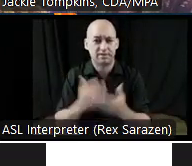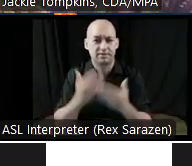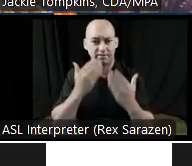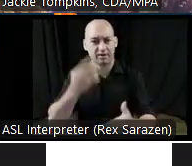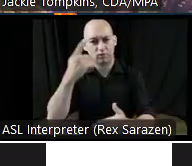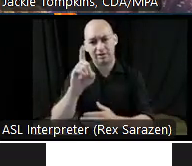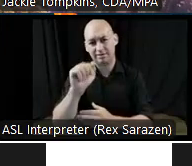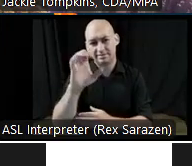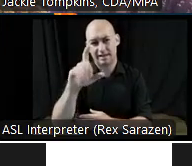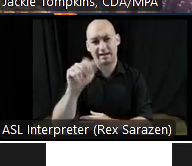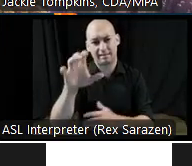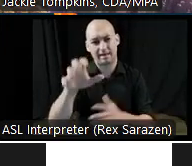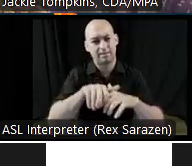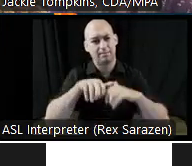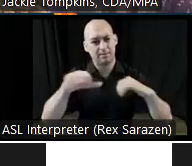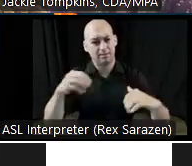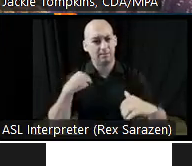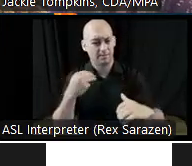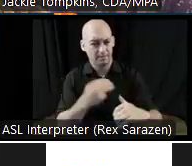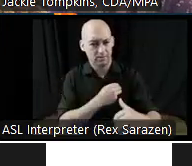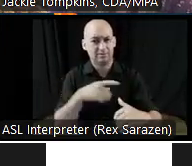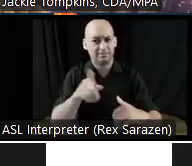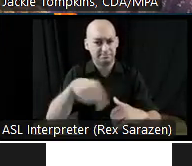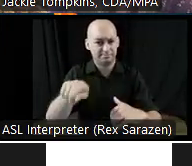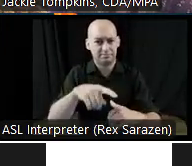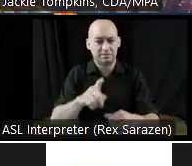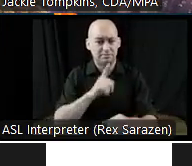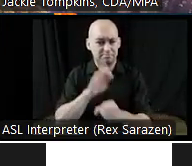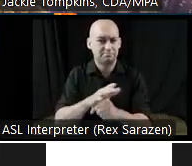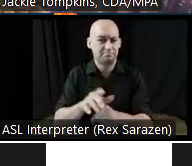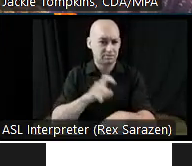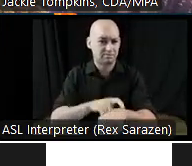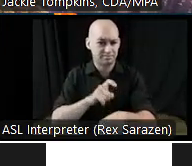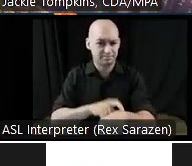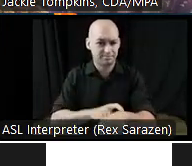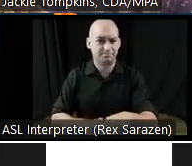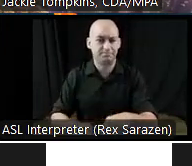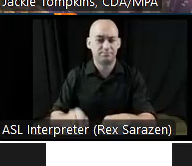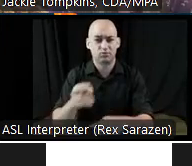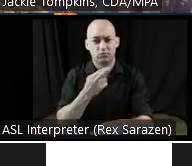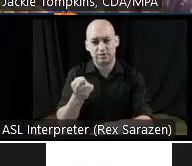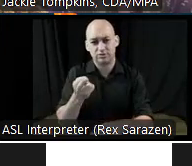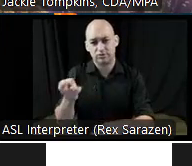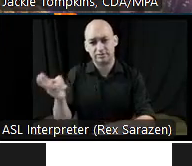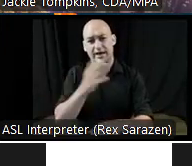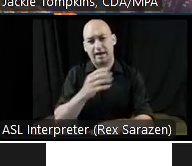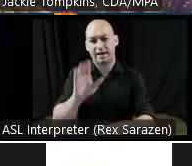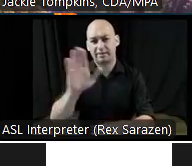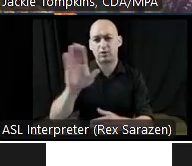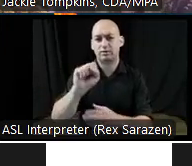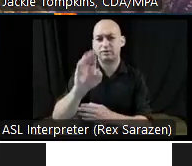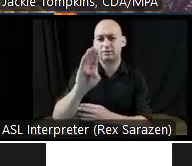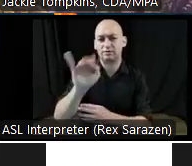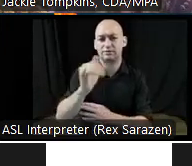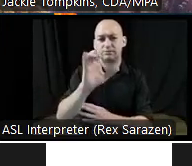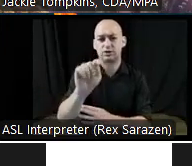committee members who dedicate time, resources, and their subject matter expertise and lived experience